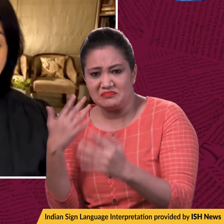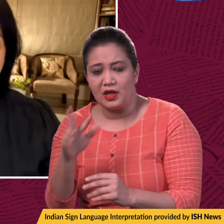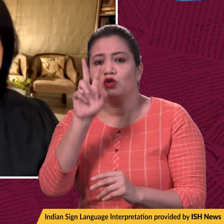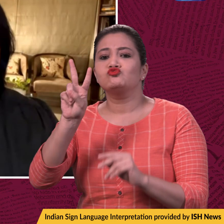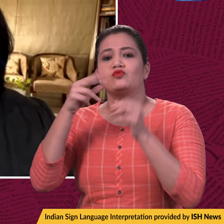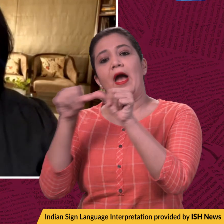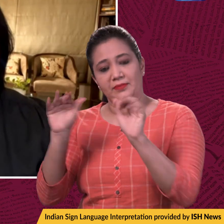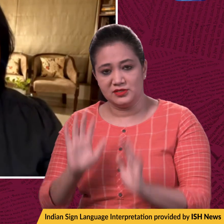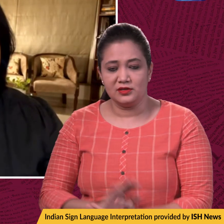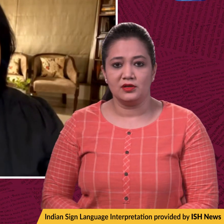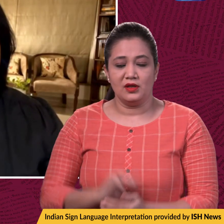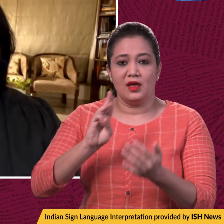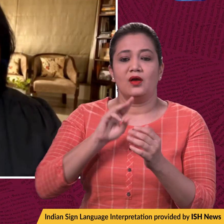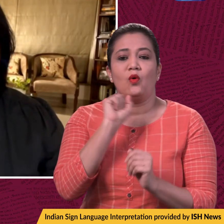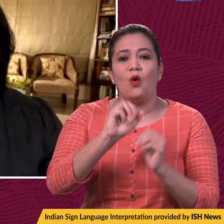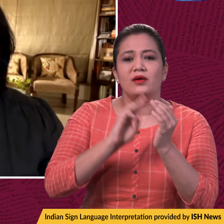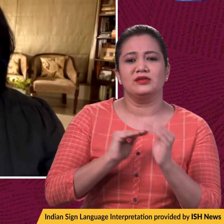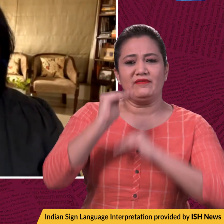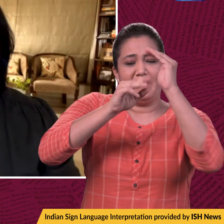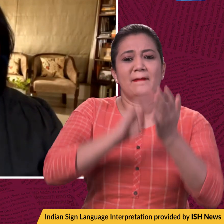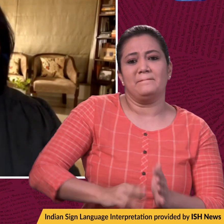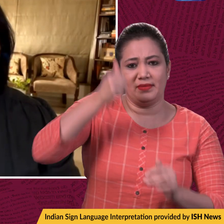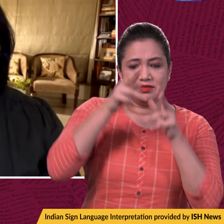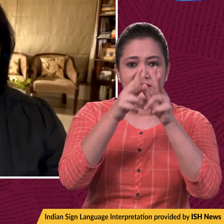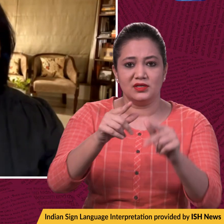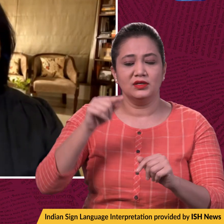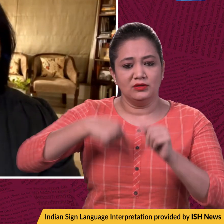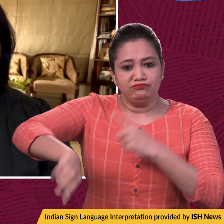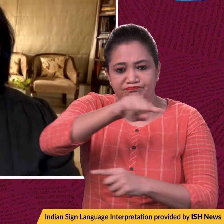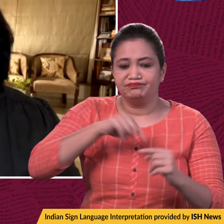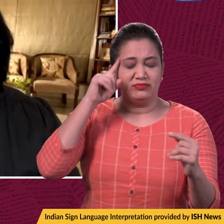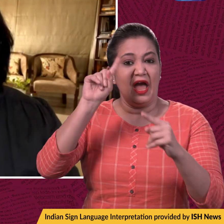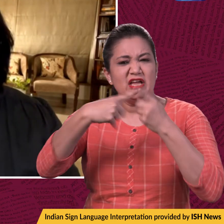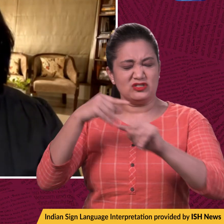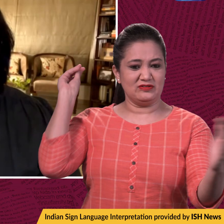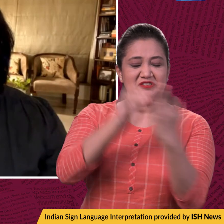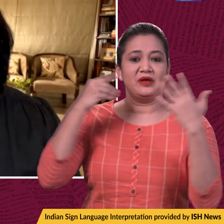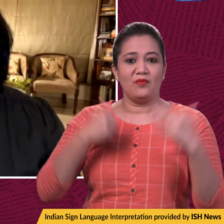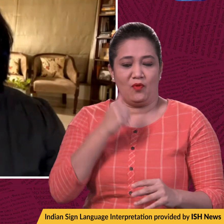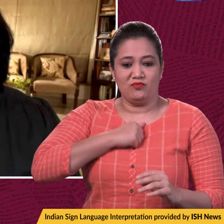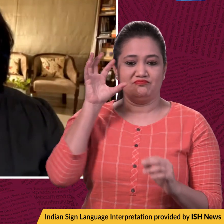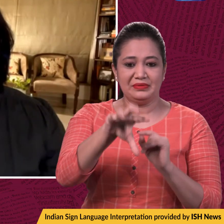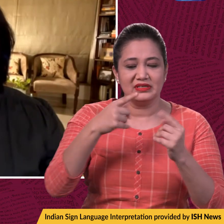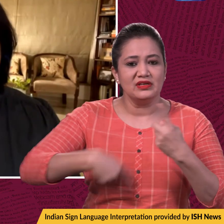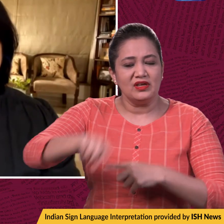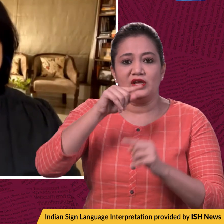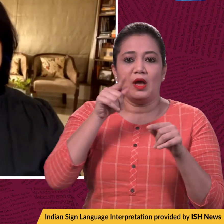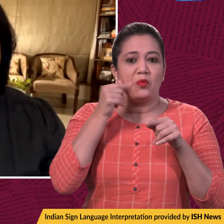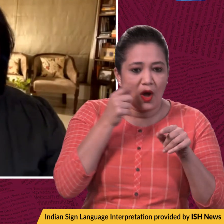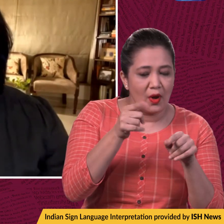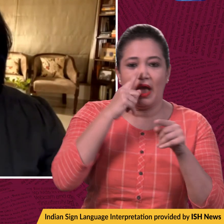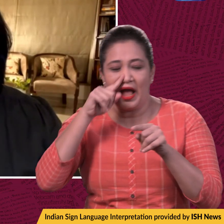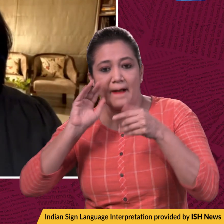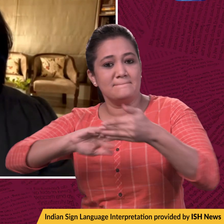2 abstentions. The Minister of Social Development said after the vote that today is a historic day. Our country has approved same-sex